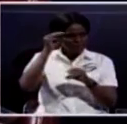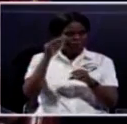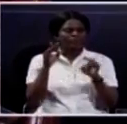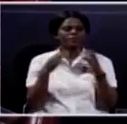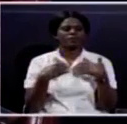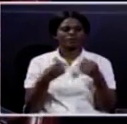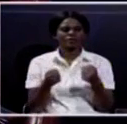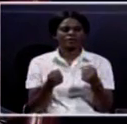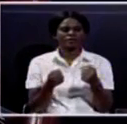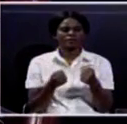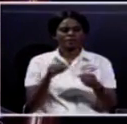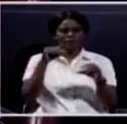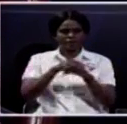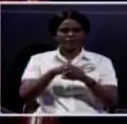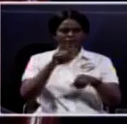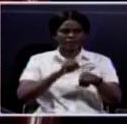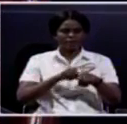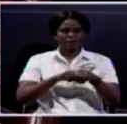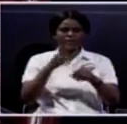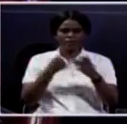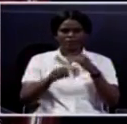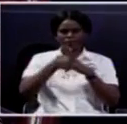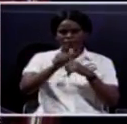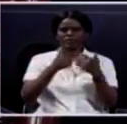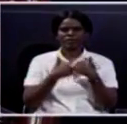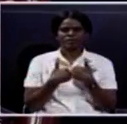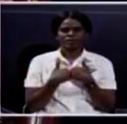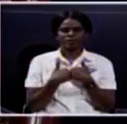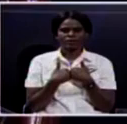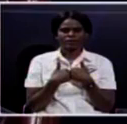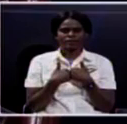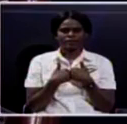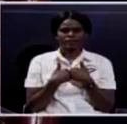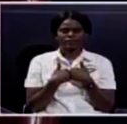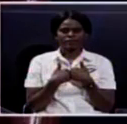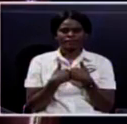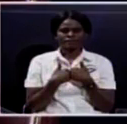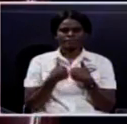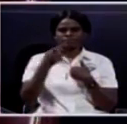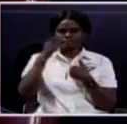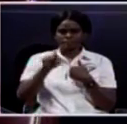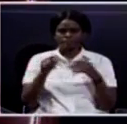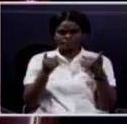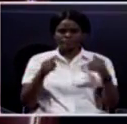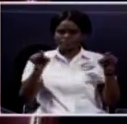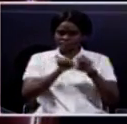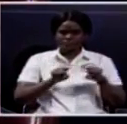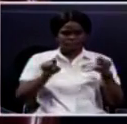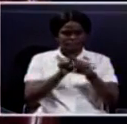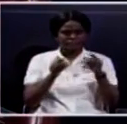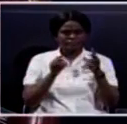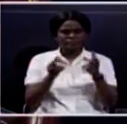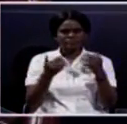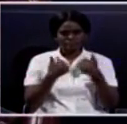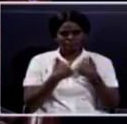within the period in which we are. And we must be consistent as well. When the new